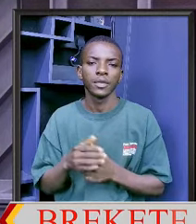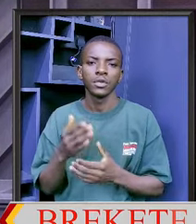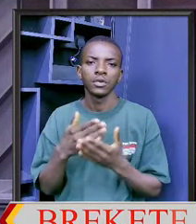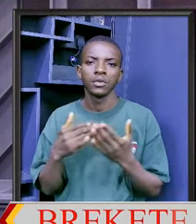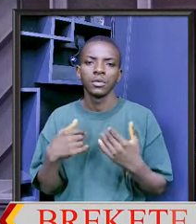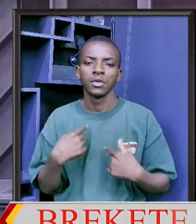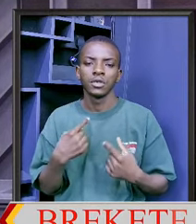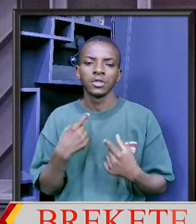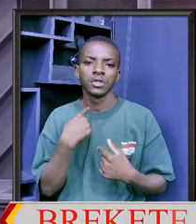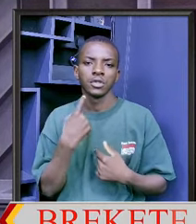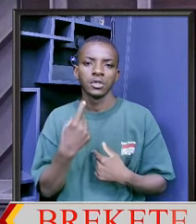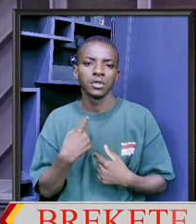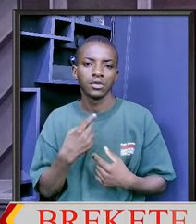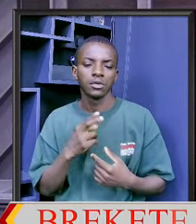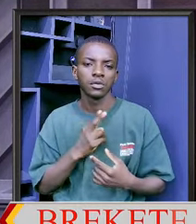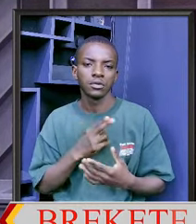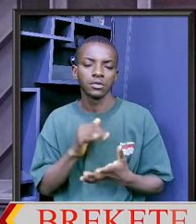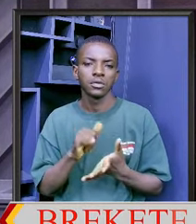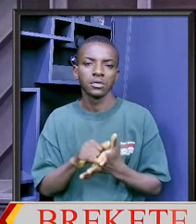somebody been tell us, say,